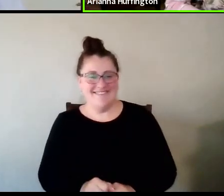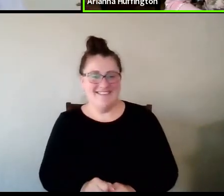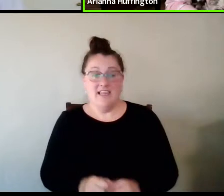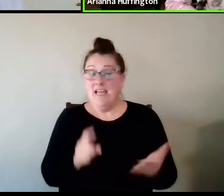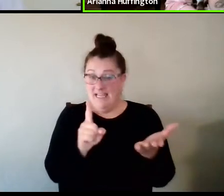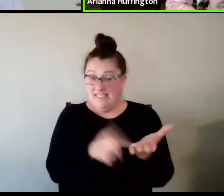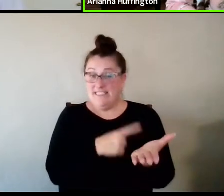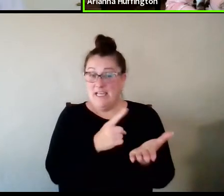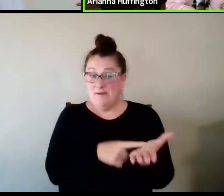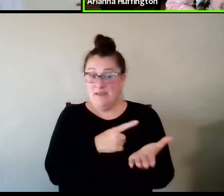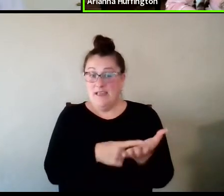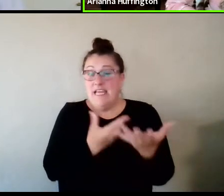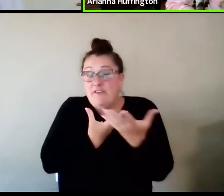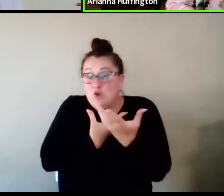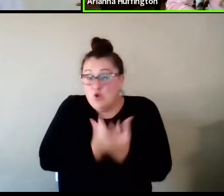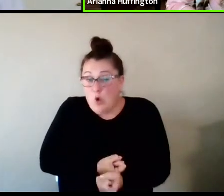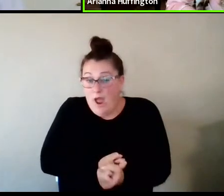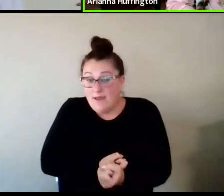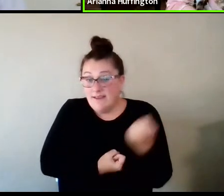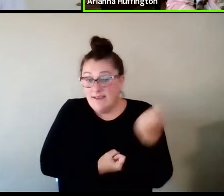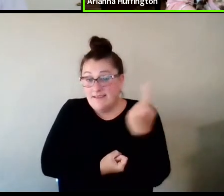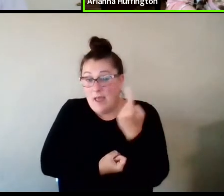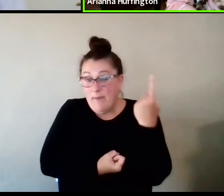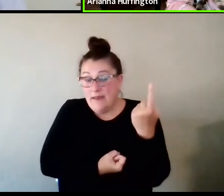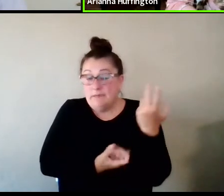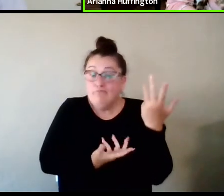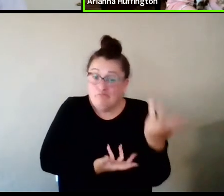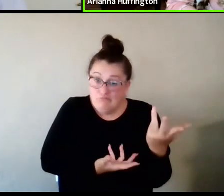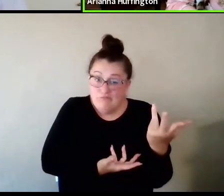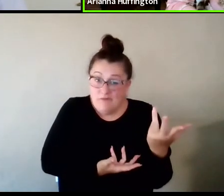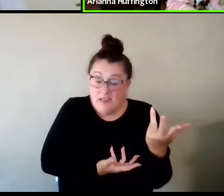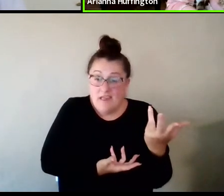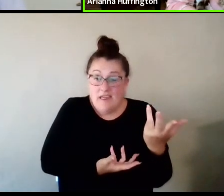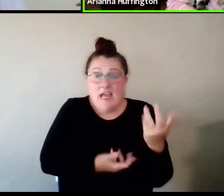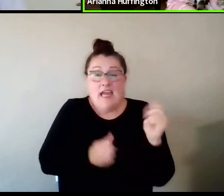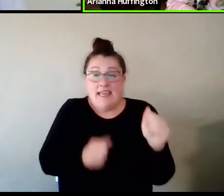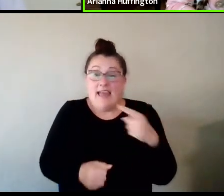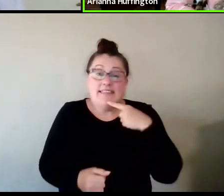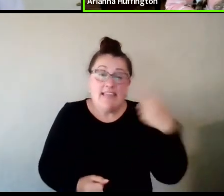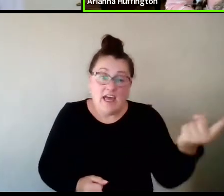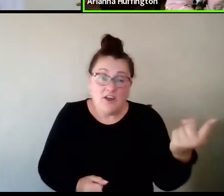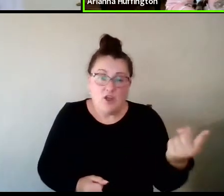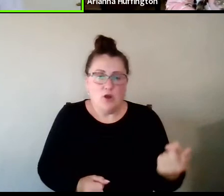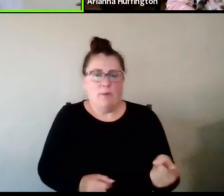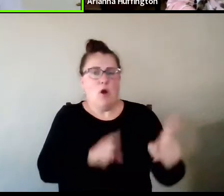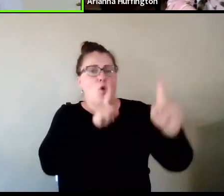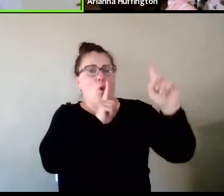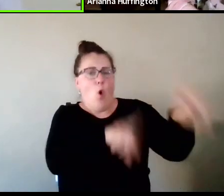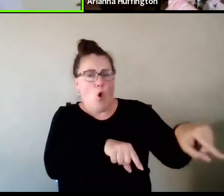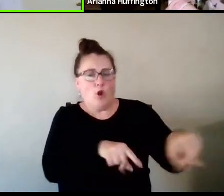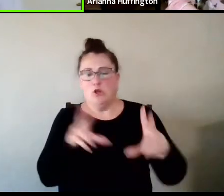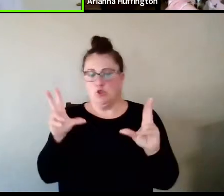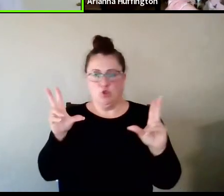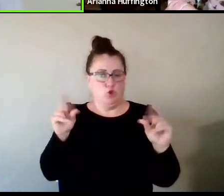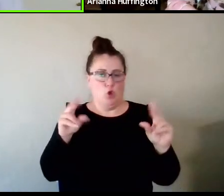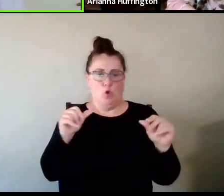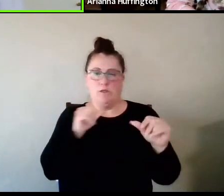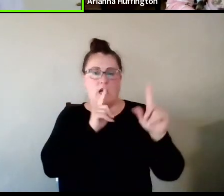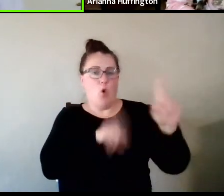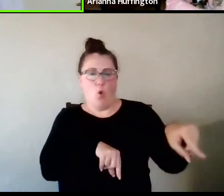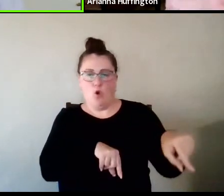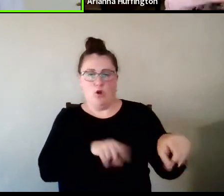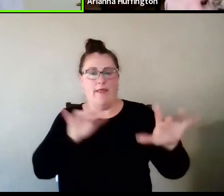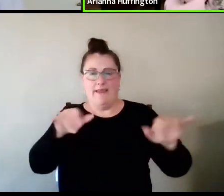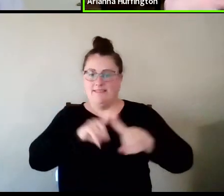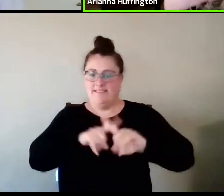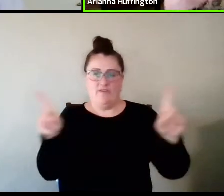Sometimes if you trust someone, you can be told, but it's not a command. That's right. That's